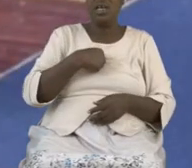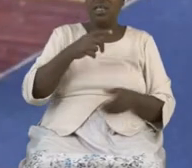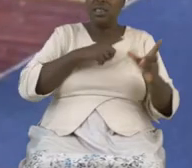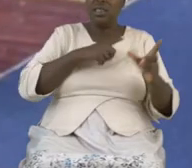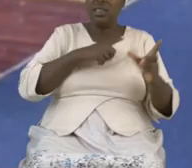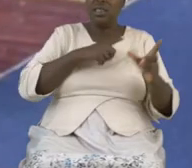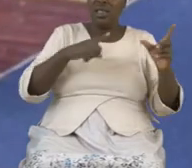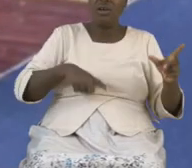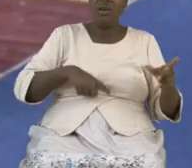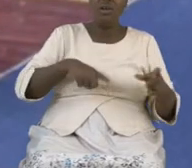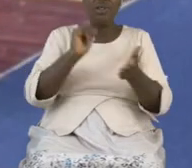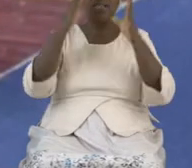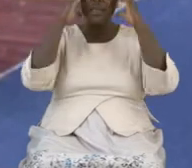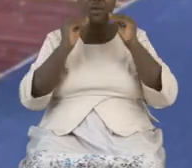experience